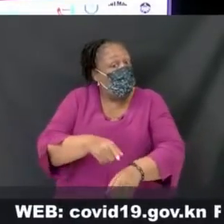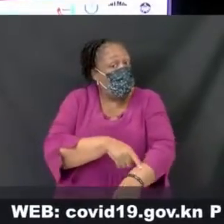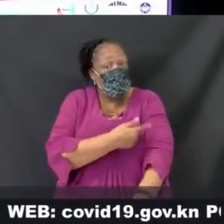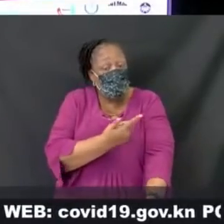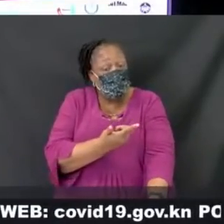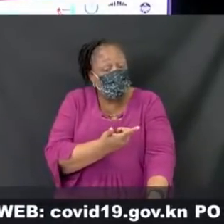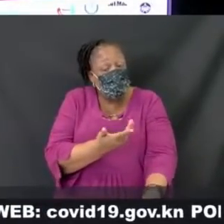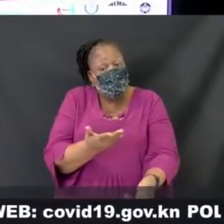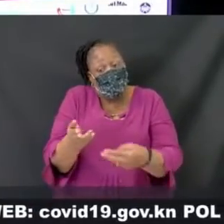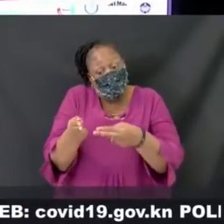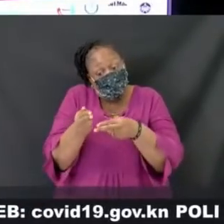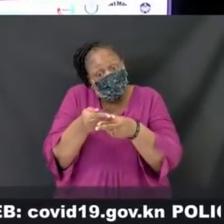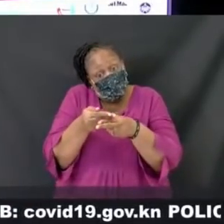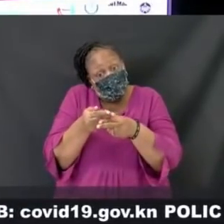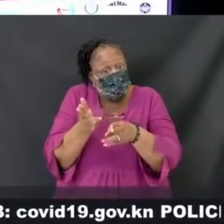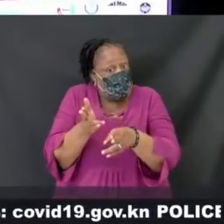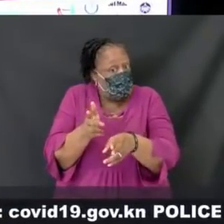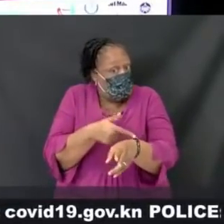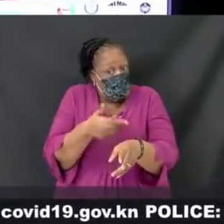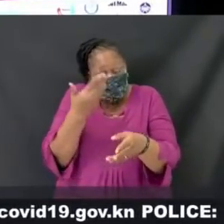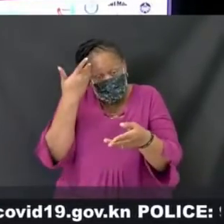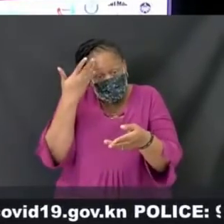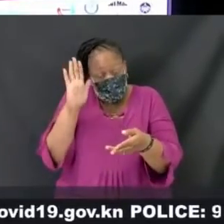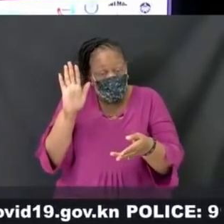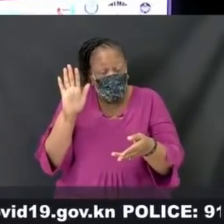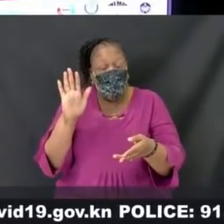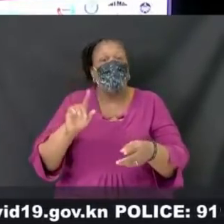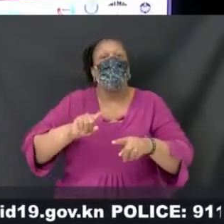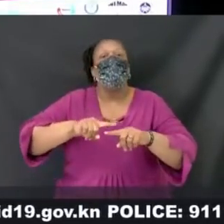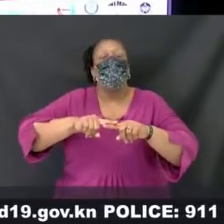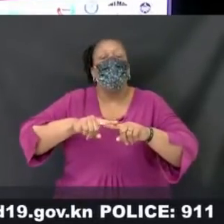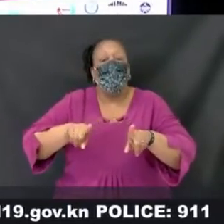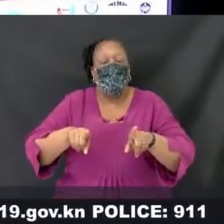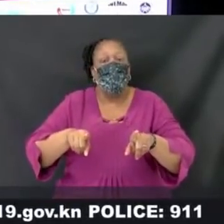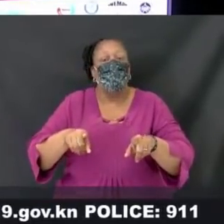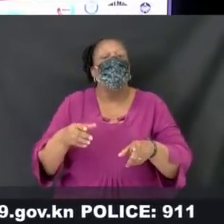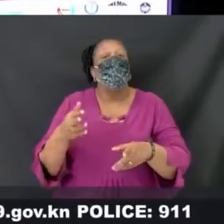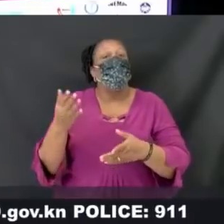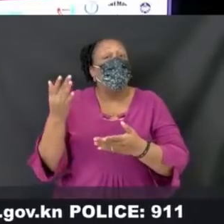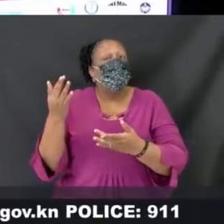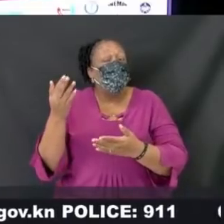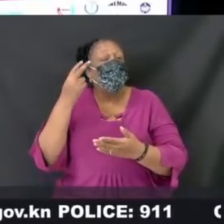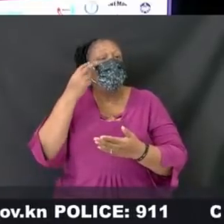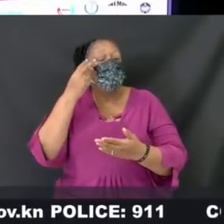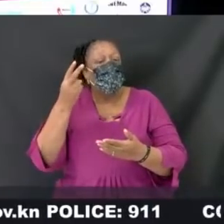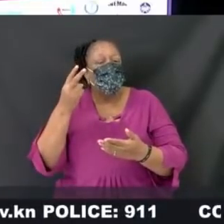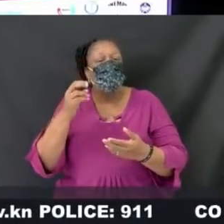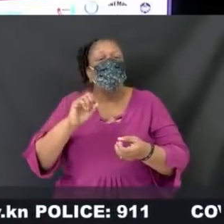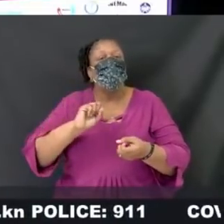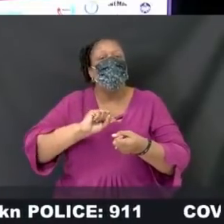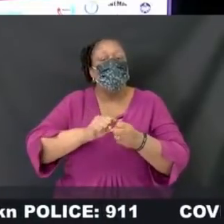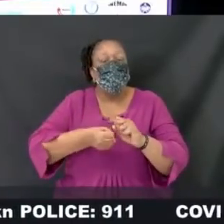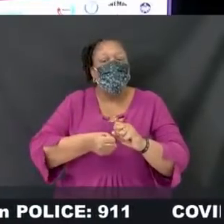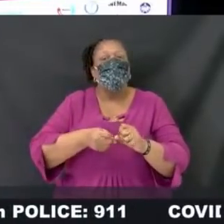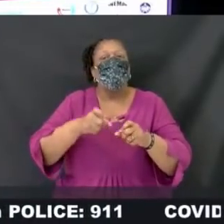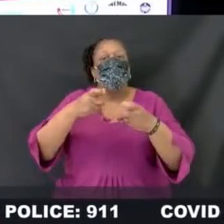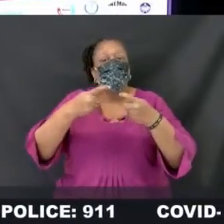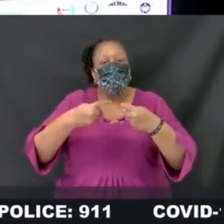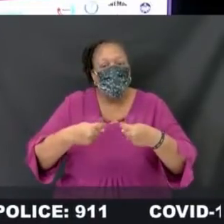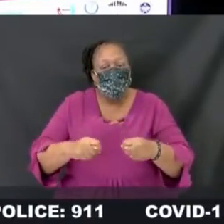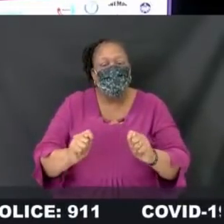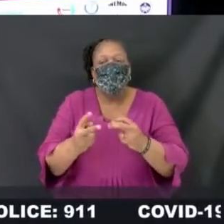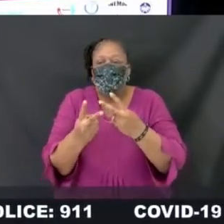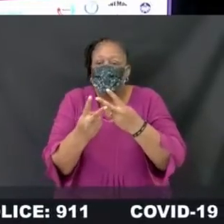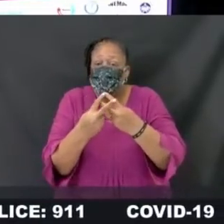know, but most experts think that this is going to be for a long term. So therefore, please do